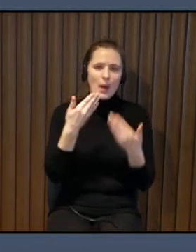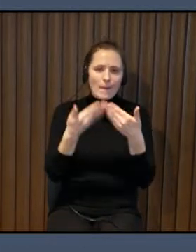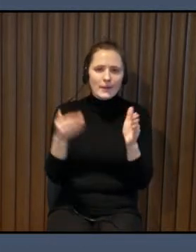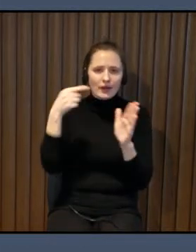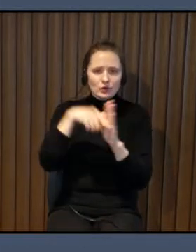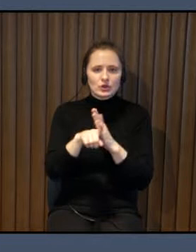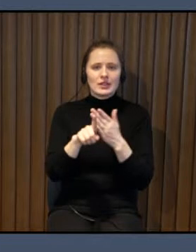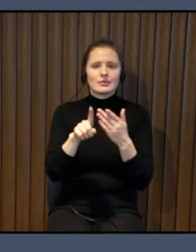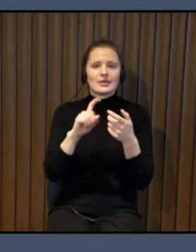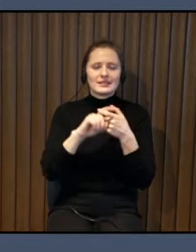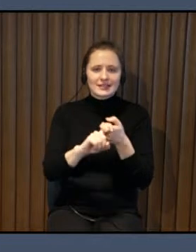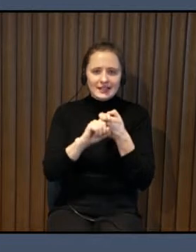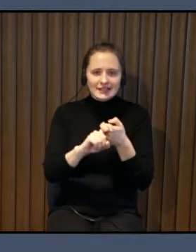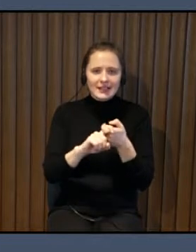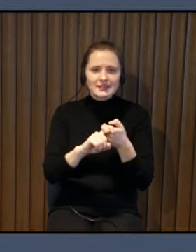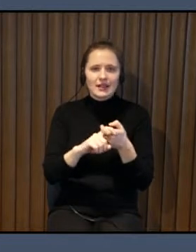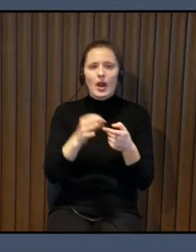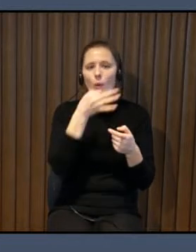universal design means